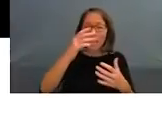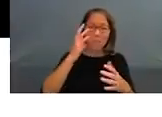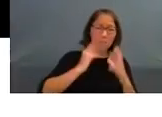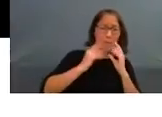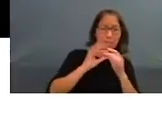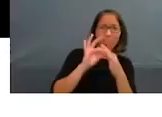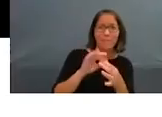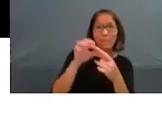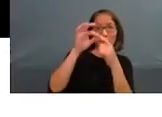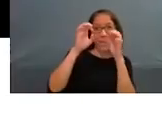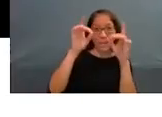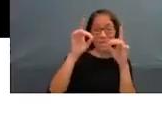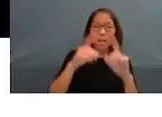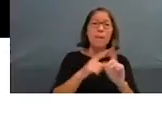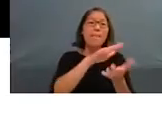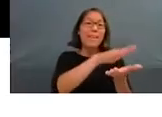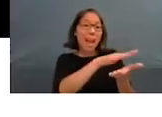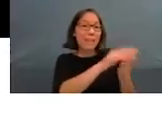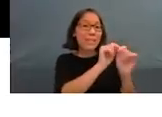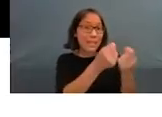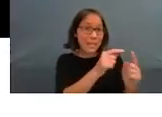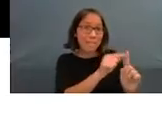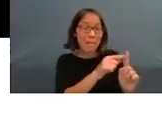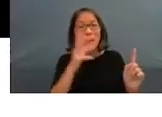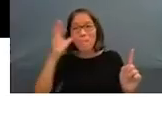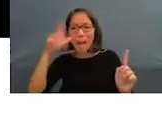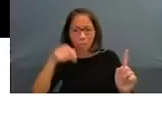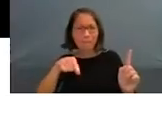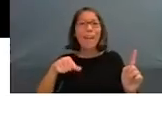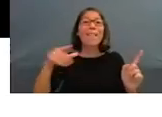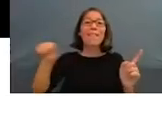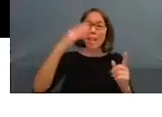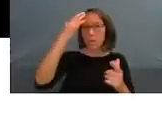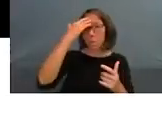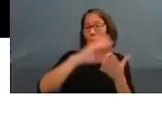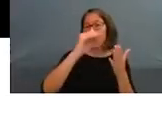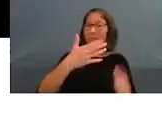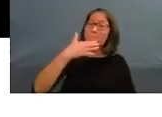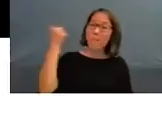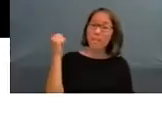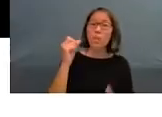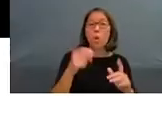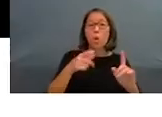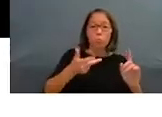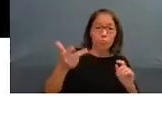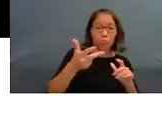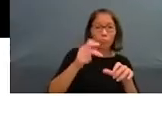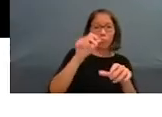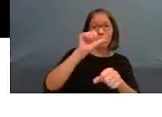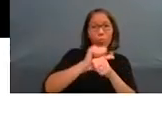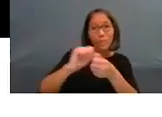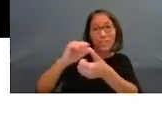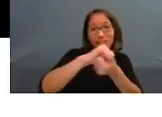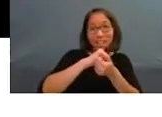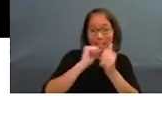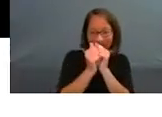the campus team of educators and the parents know each student best. So together, we're going to be a very powerful